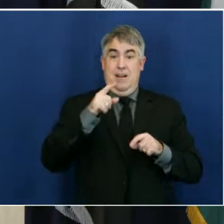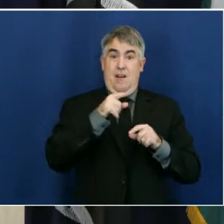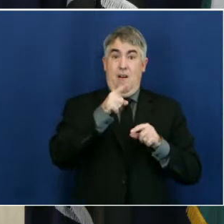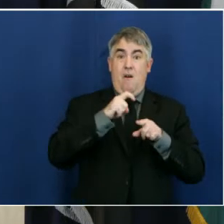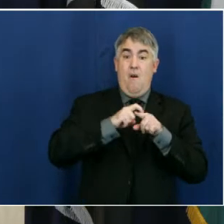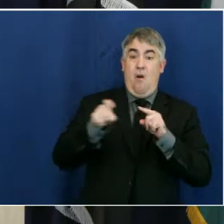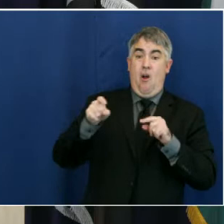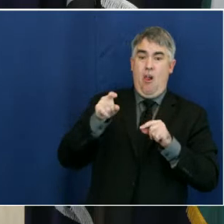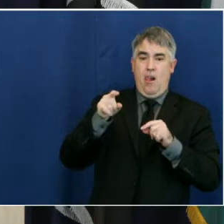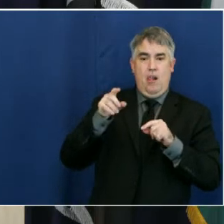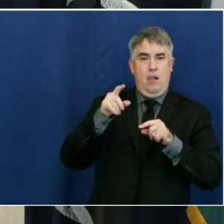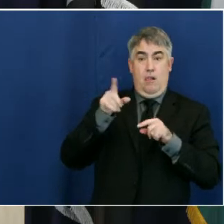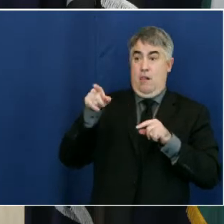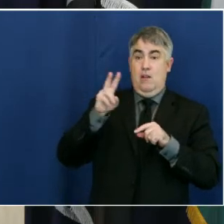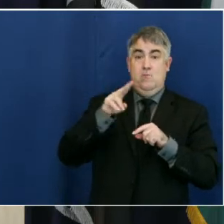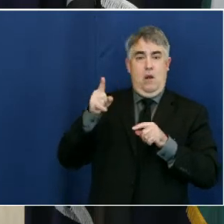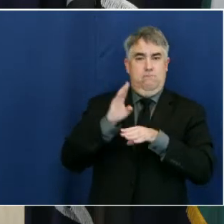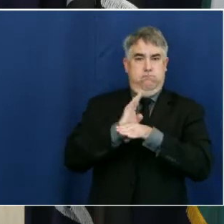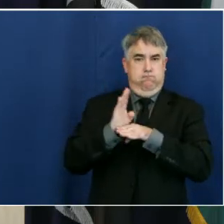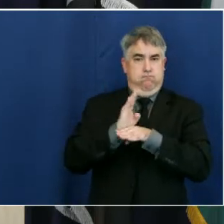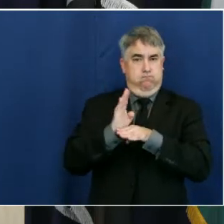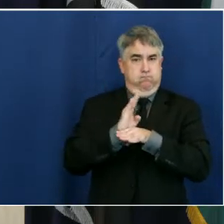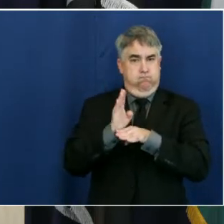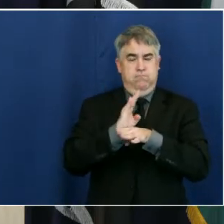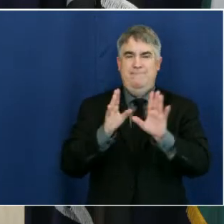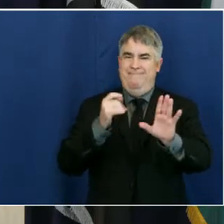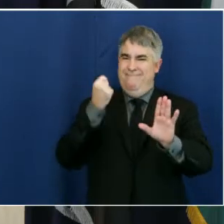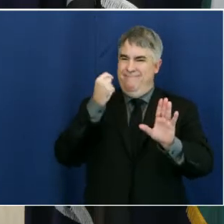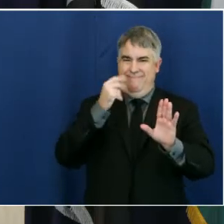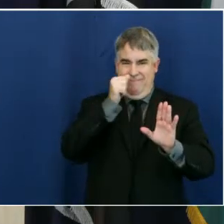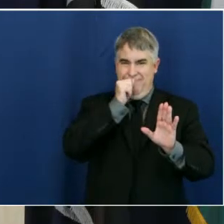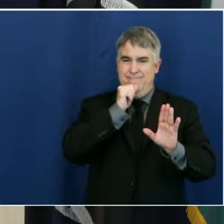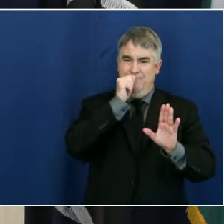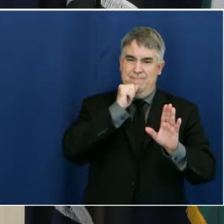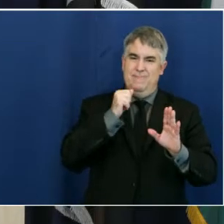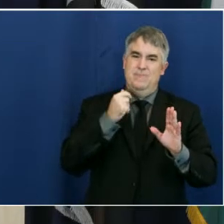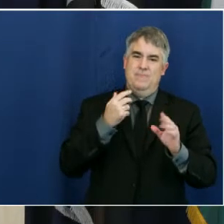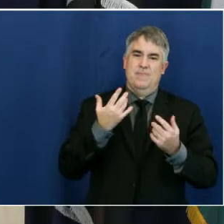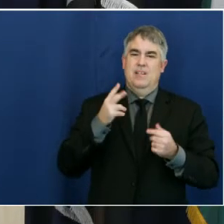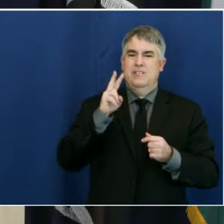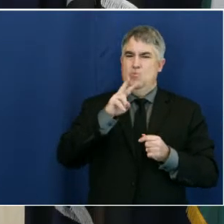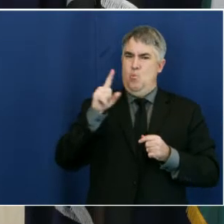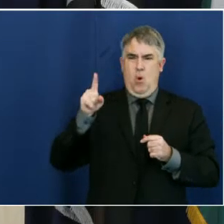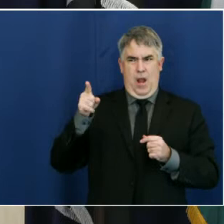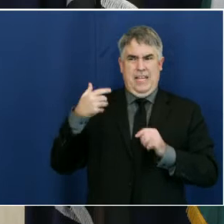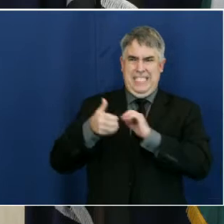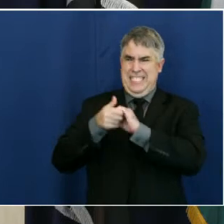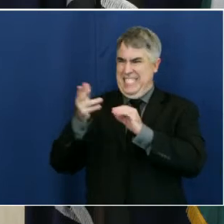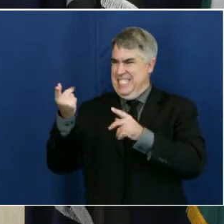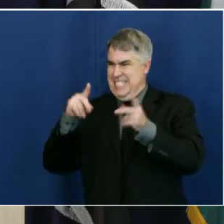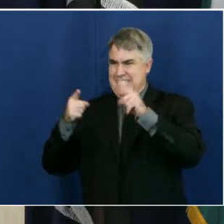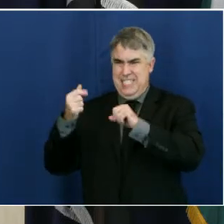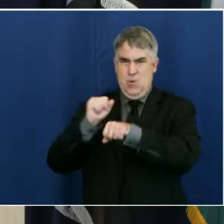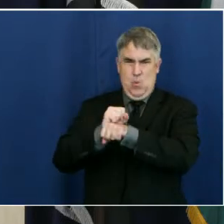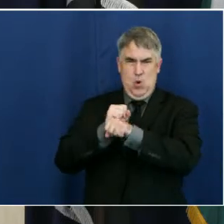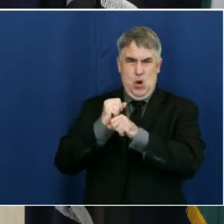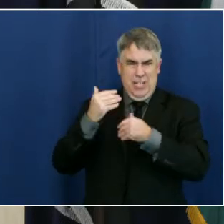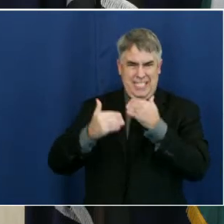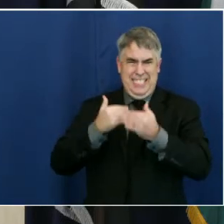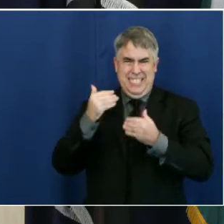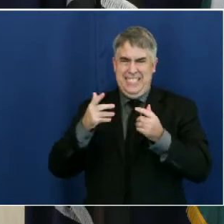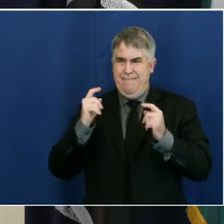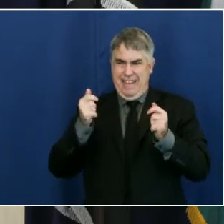appointments. And so we ask for everyone's patience. 211 has been a wonderful partner, and they are working to ramp up their ability to access